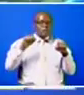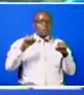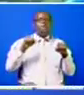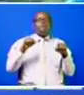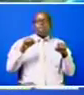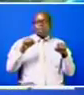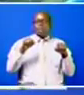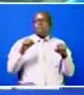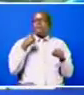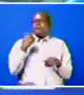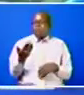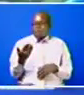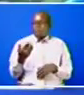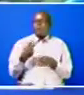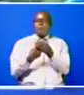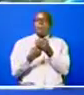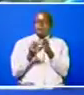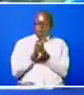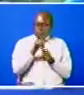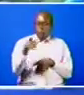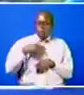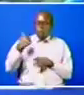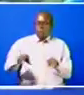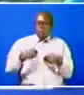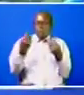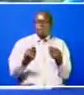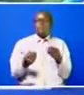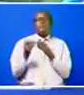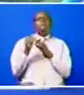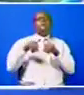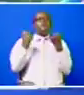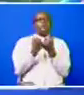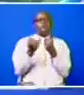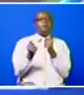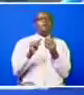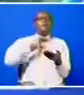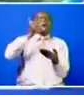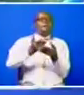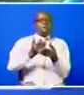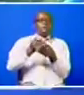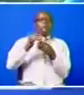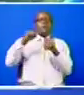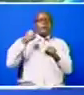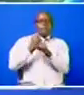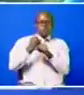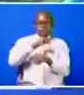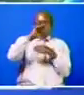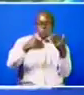Women Housing that we partner with such people who give us a social capital, and from that social capital, that's why we're able to do all that.